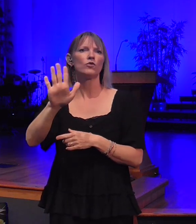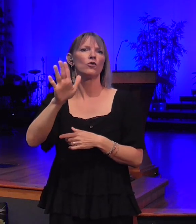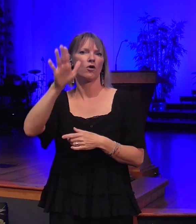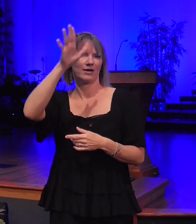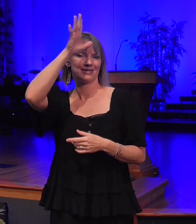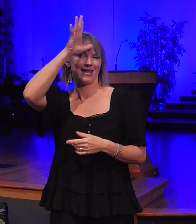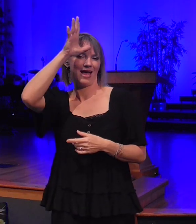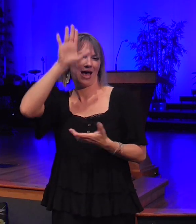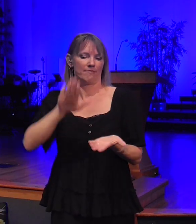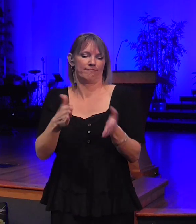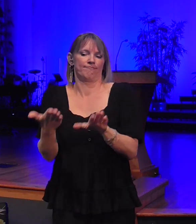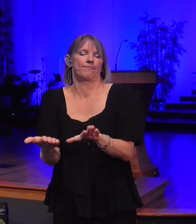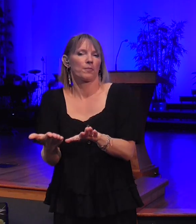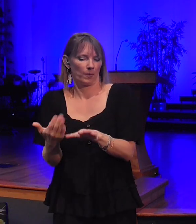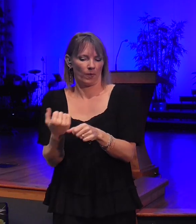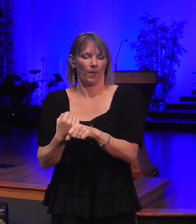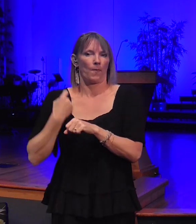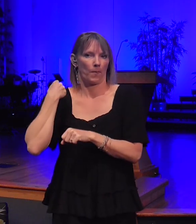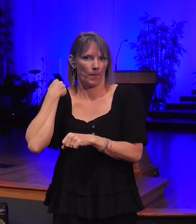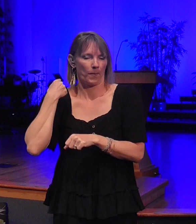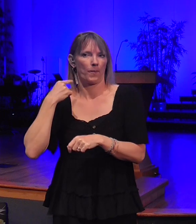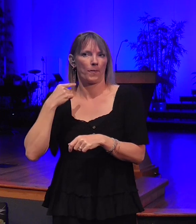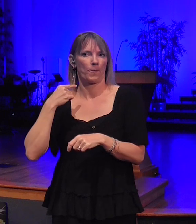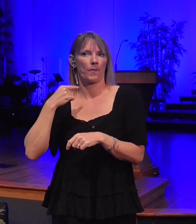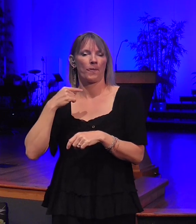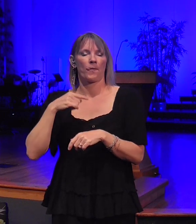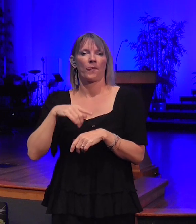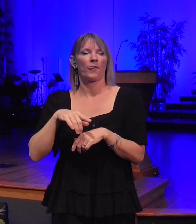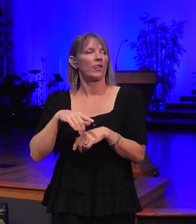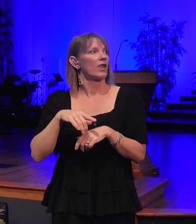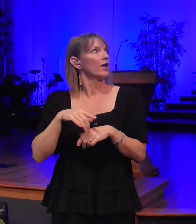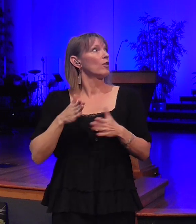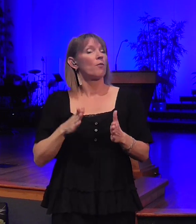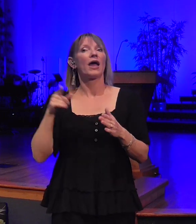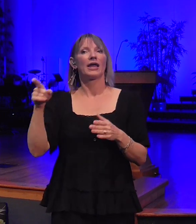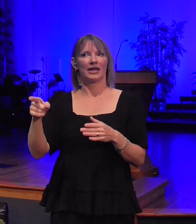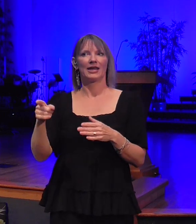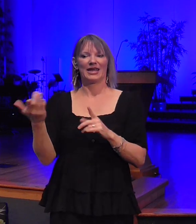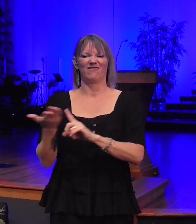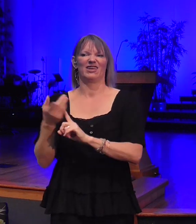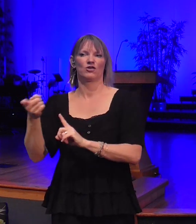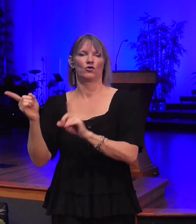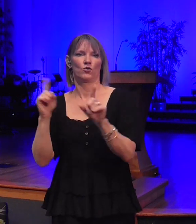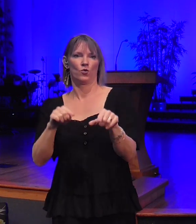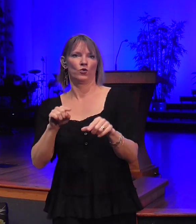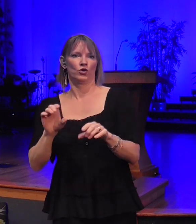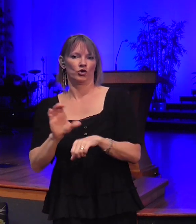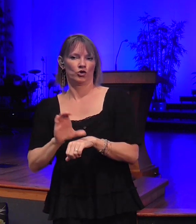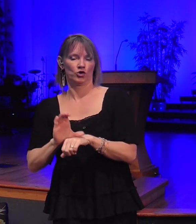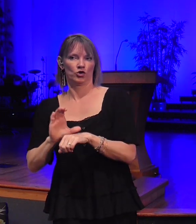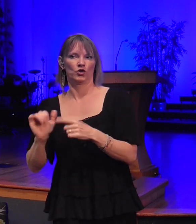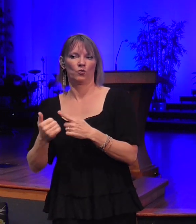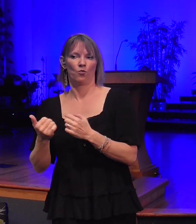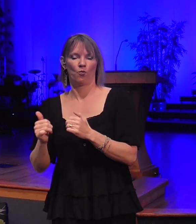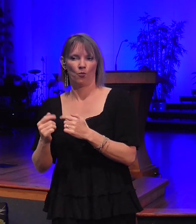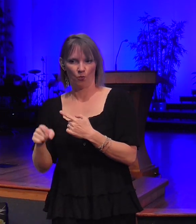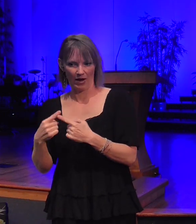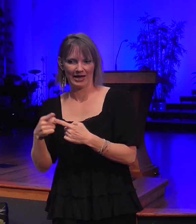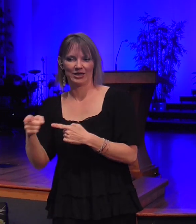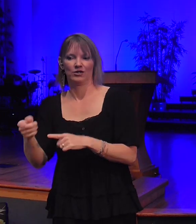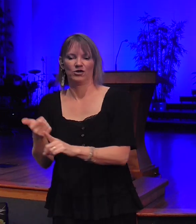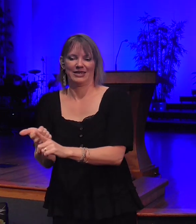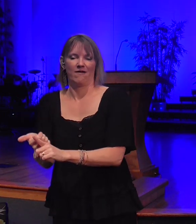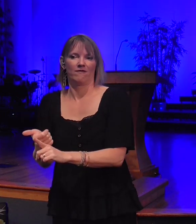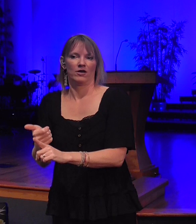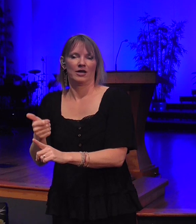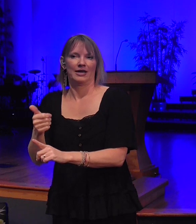year, and the way that he used to get her to go to church when she was a kid is she would promise him